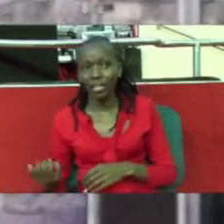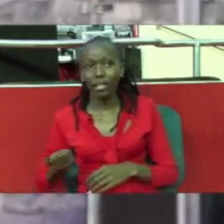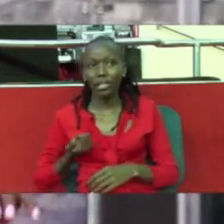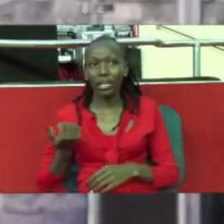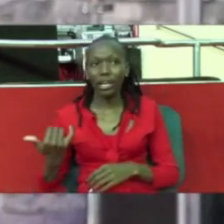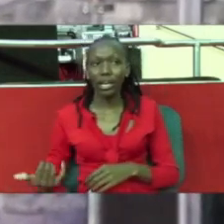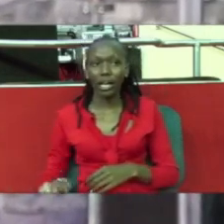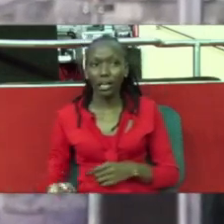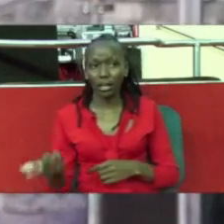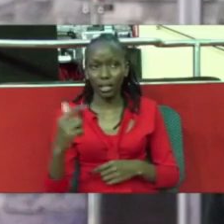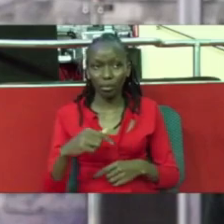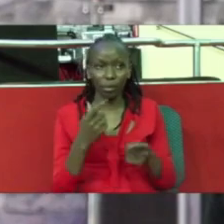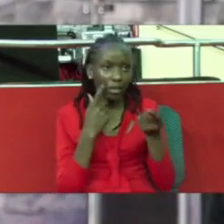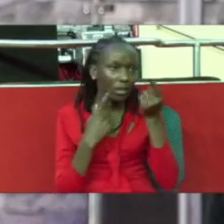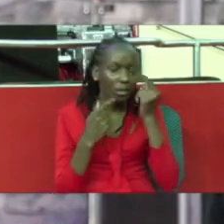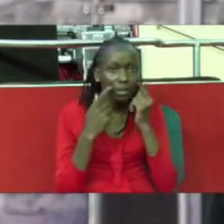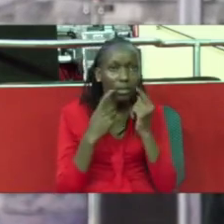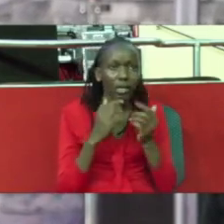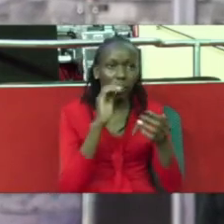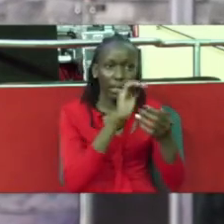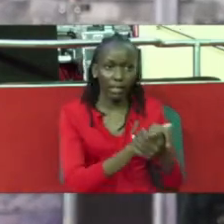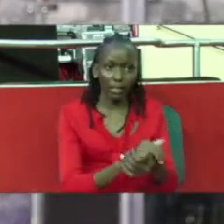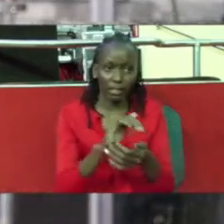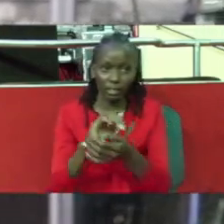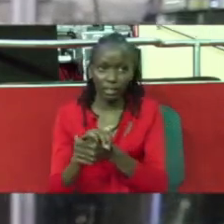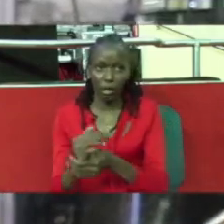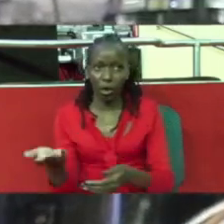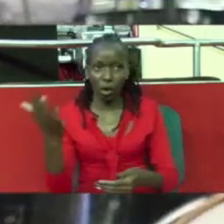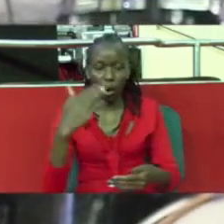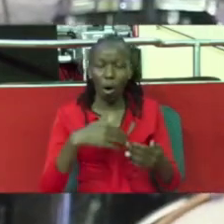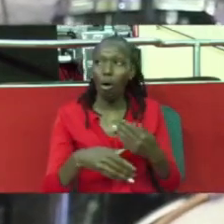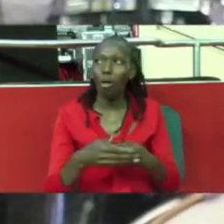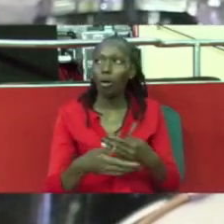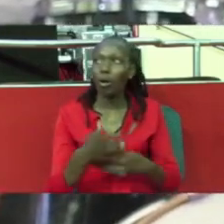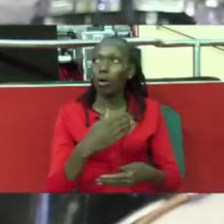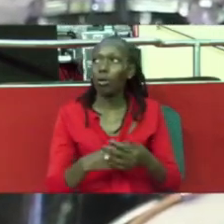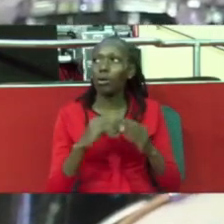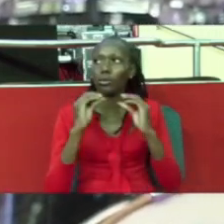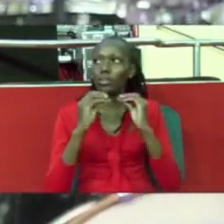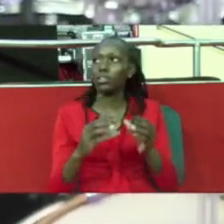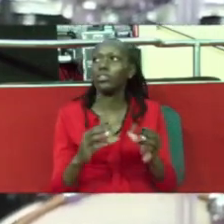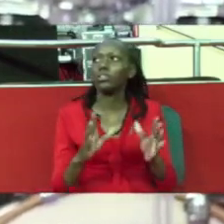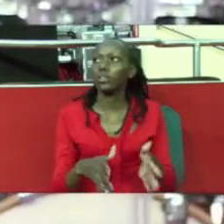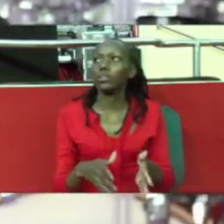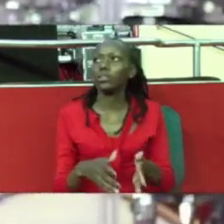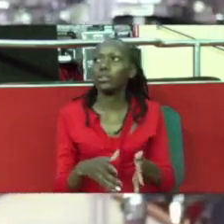akilia. And she greeted all the teachers. Na akawasalimu walimu wote. And when she got to me.